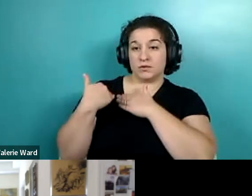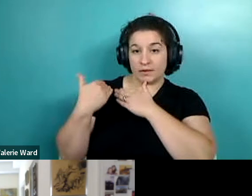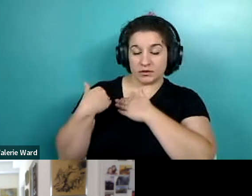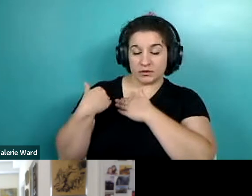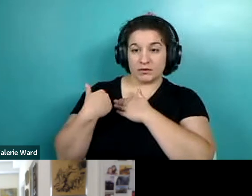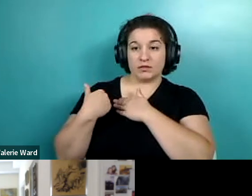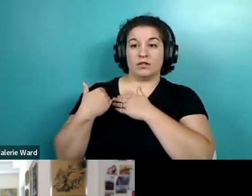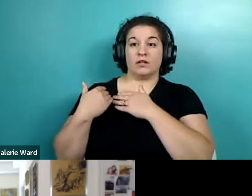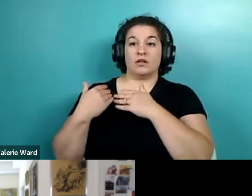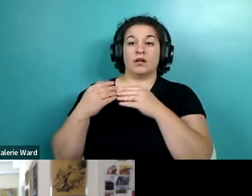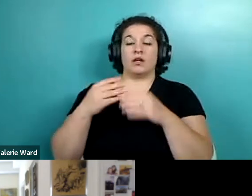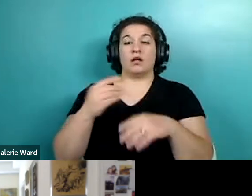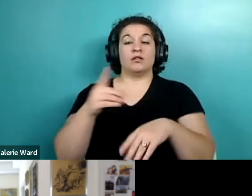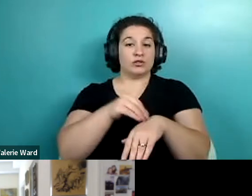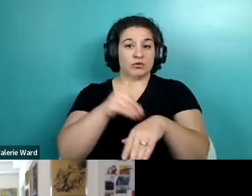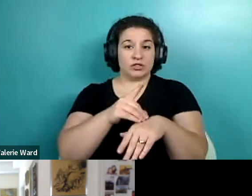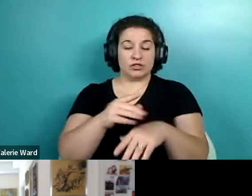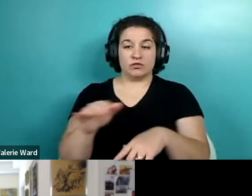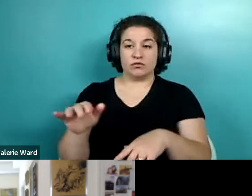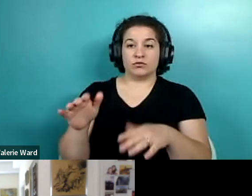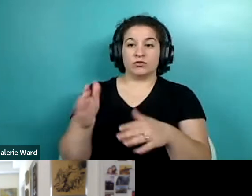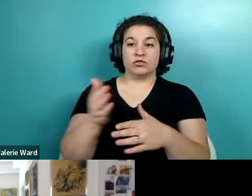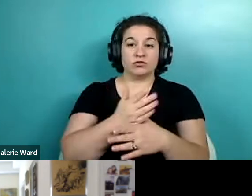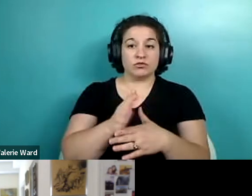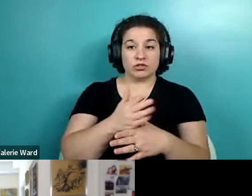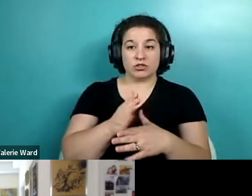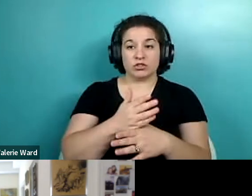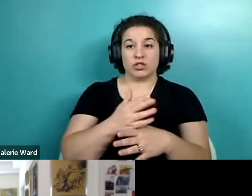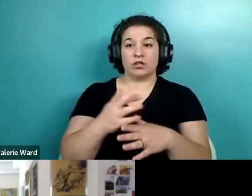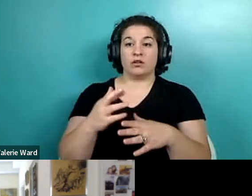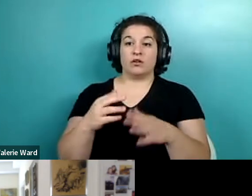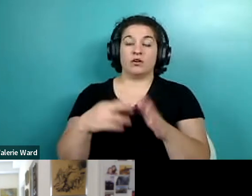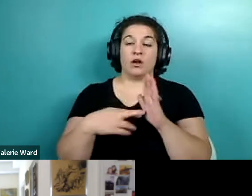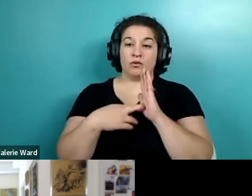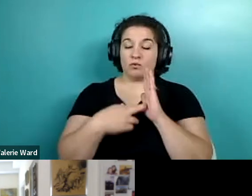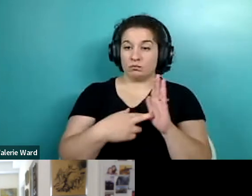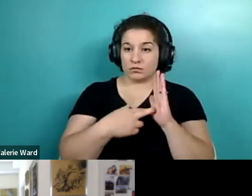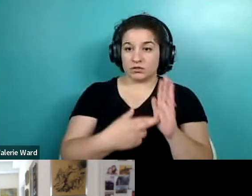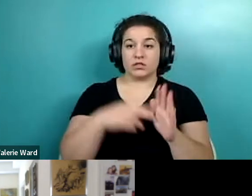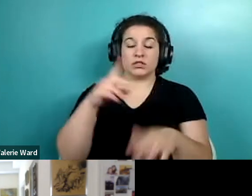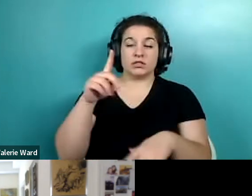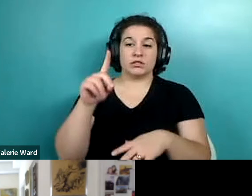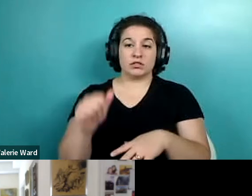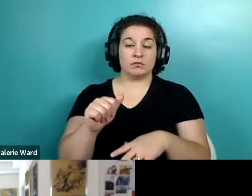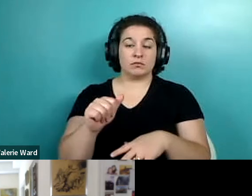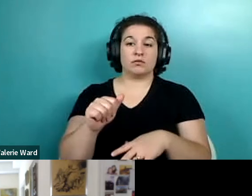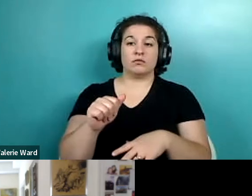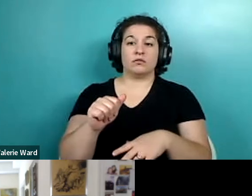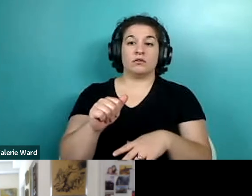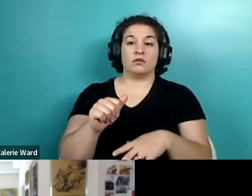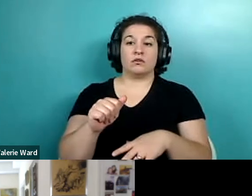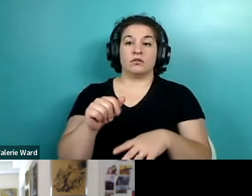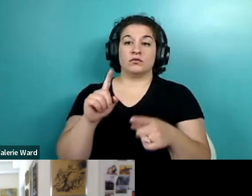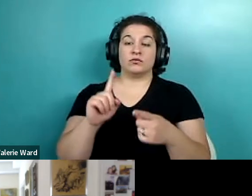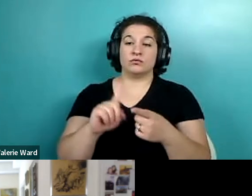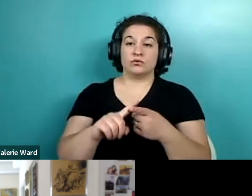to share in terms of representing disability, all our patrons, and meeting